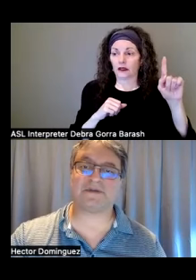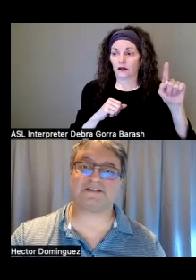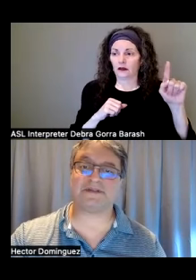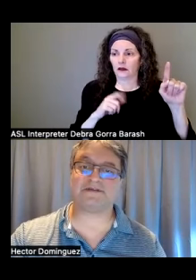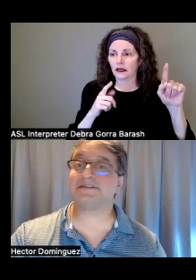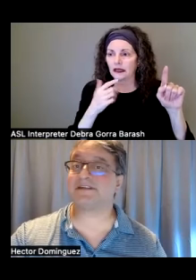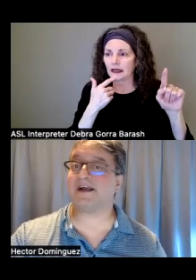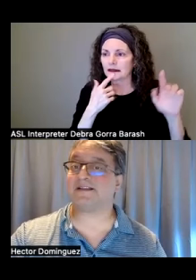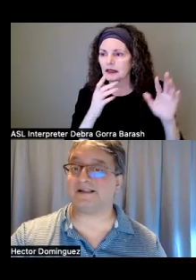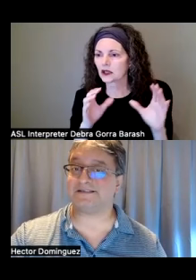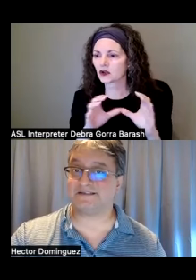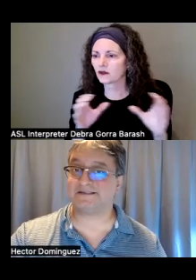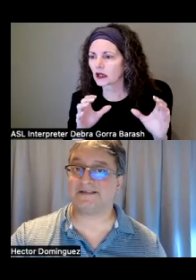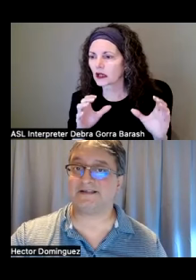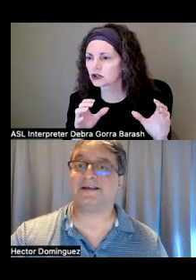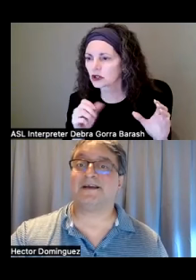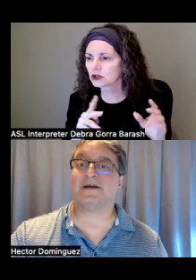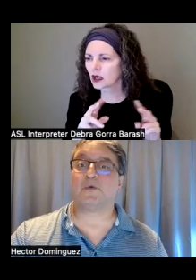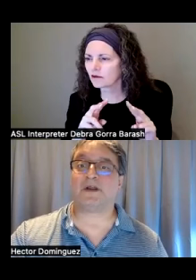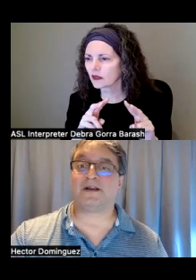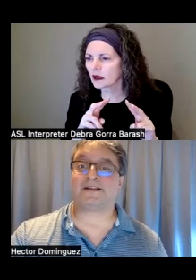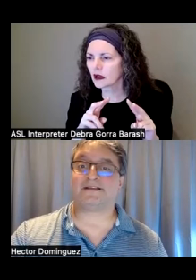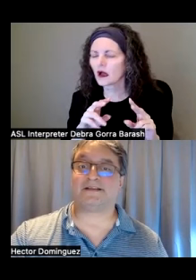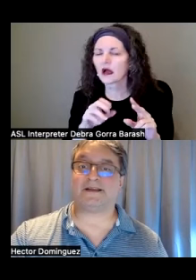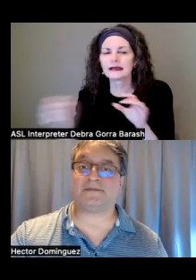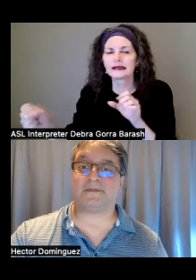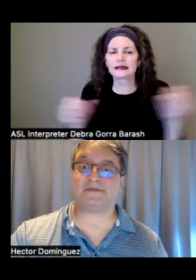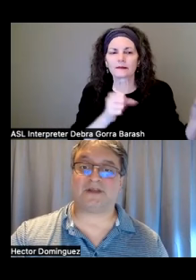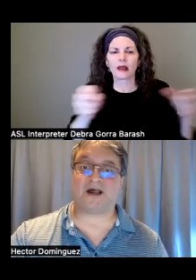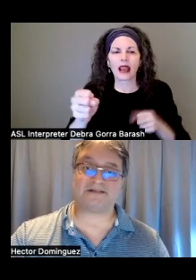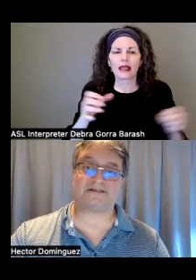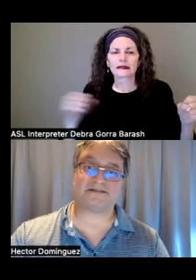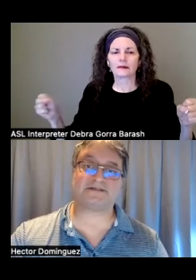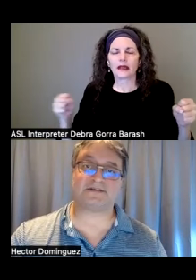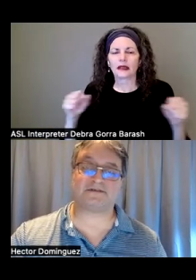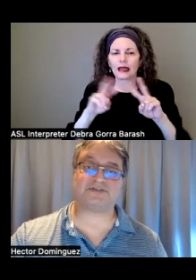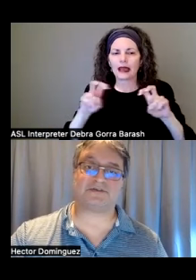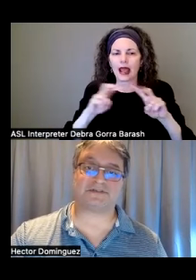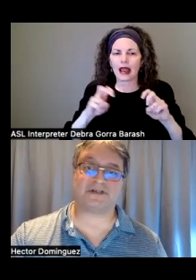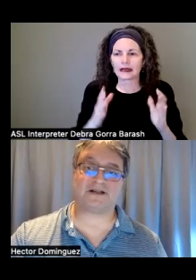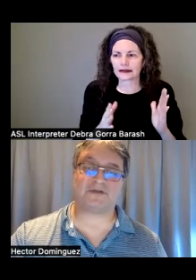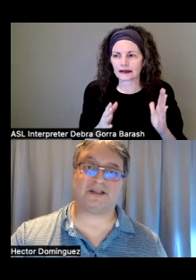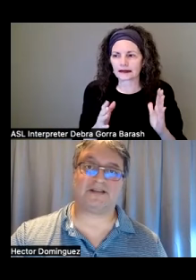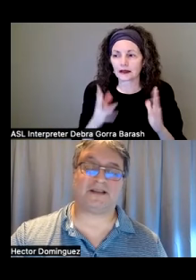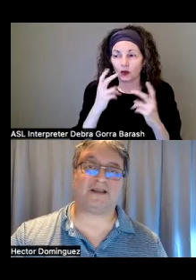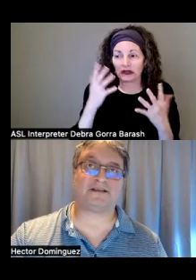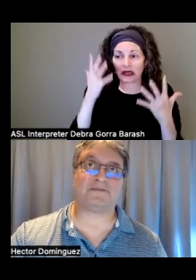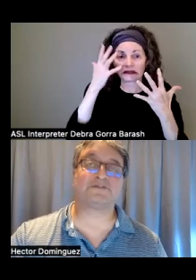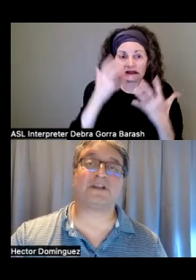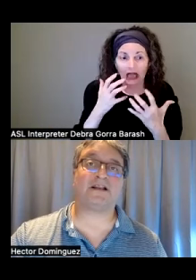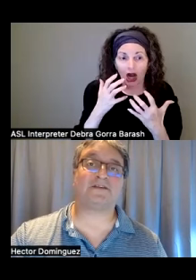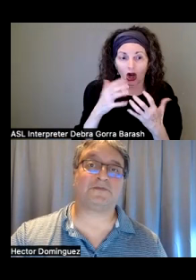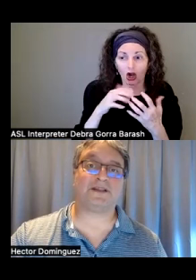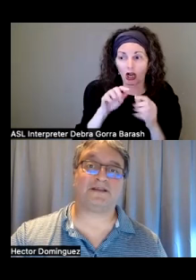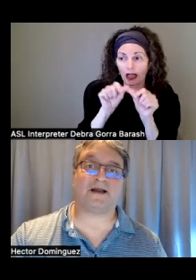and displacement risk analysis, where the darkest regions are actually the